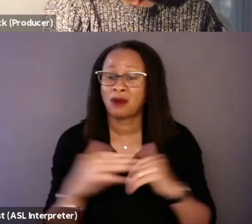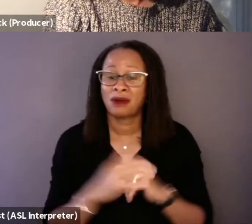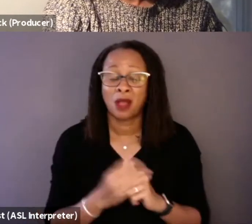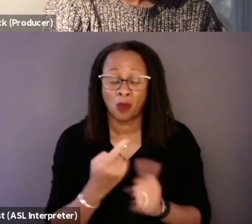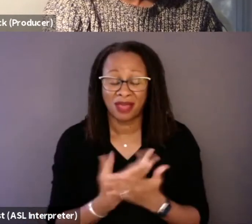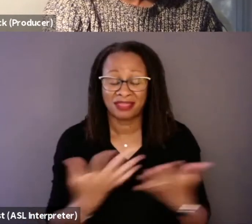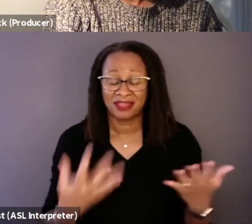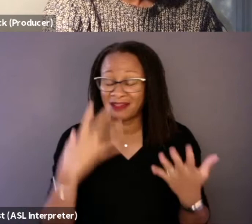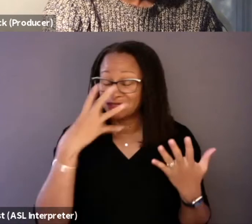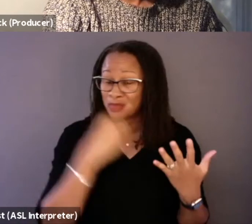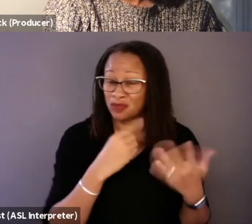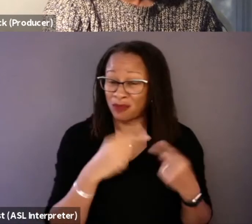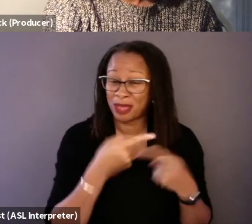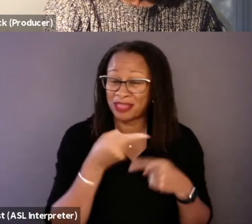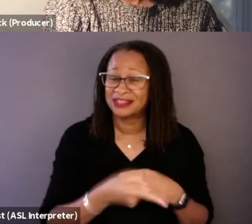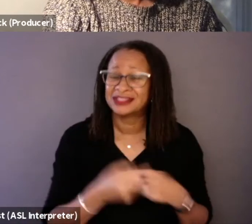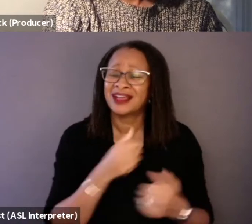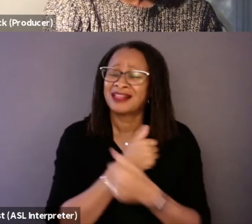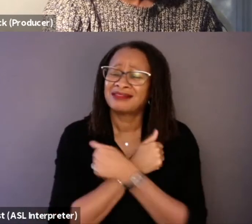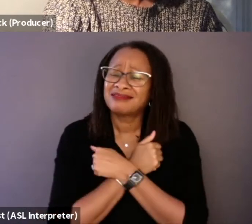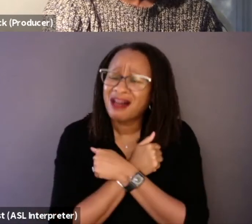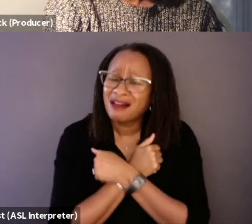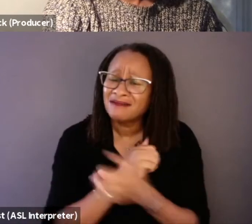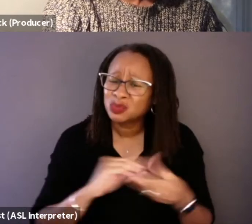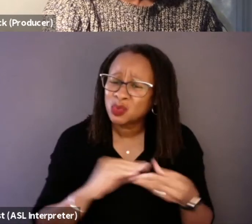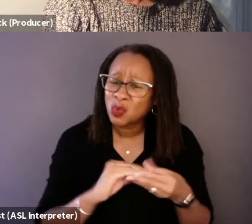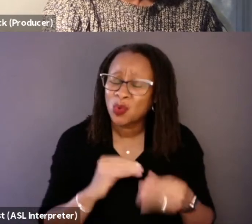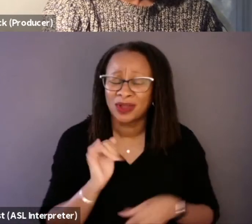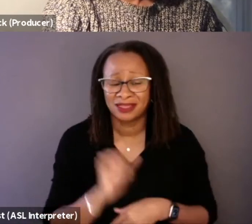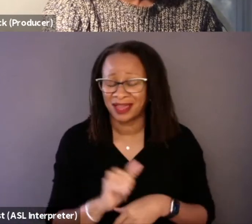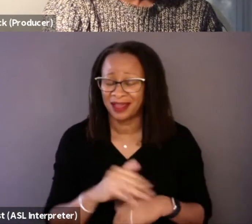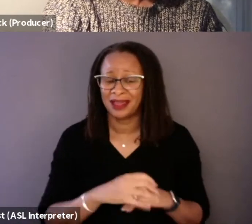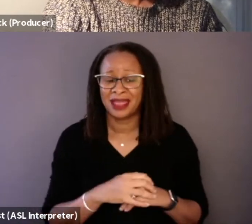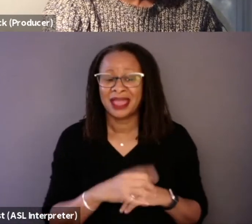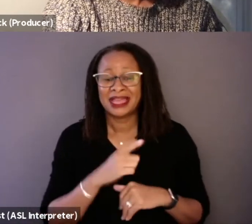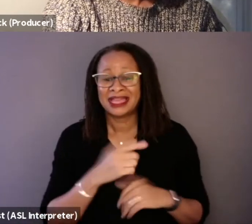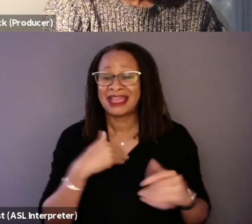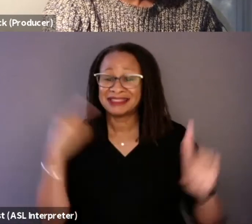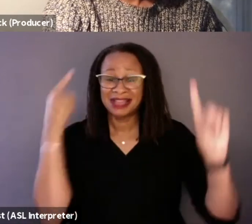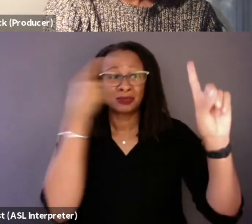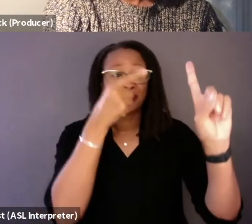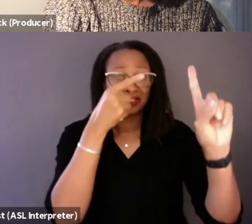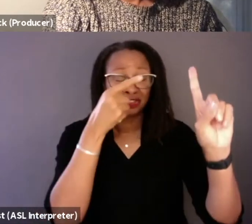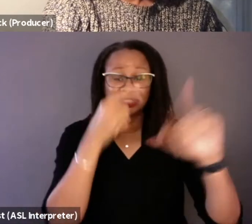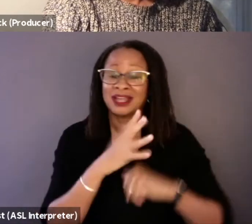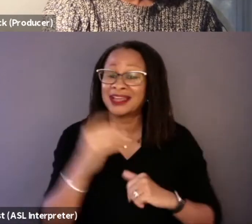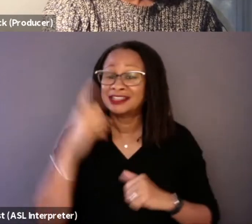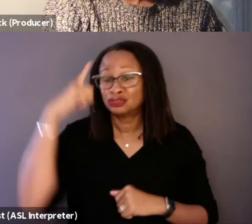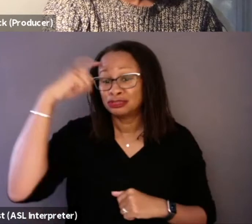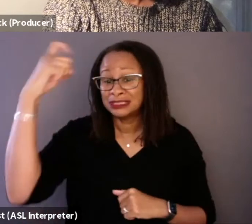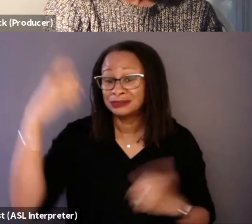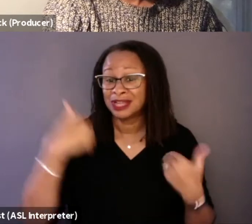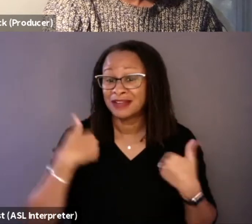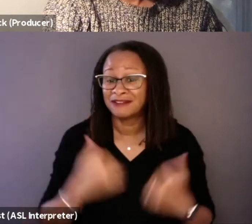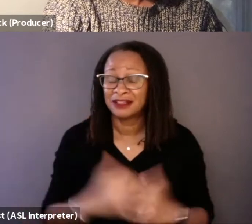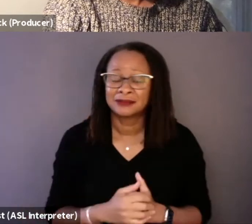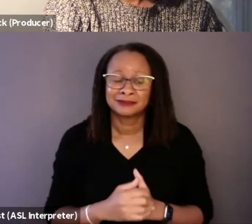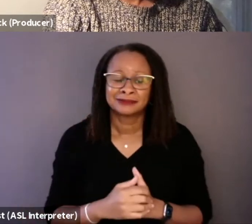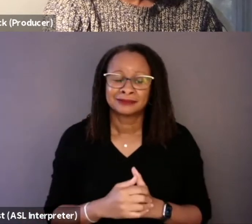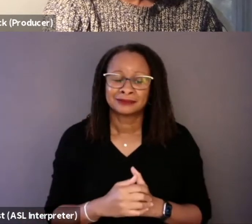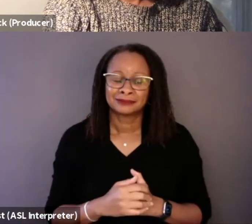a love story, and it's also this, you know, they have aspirations and dreams, and